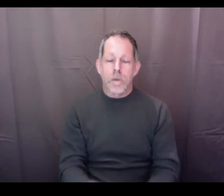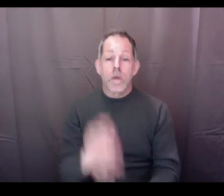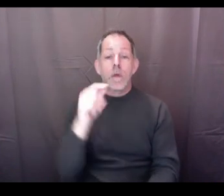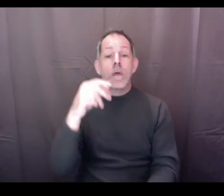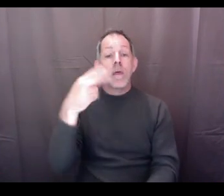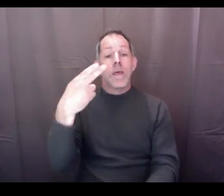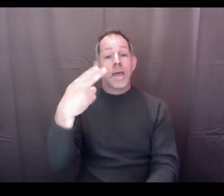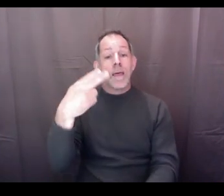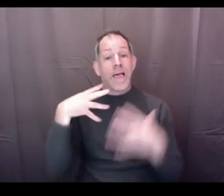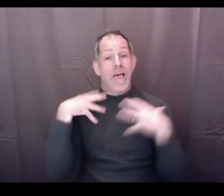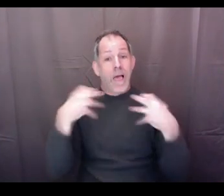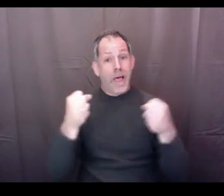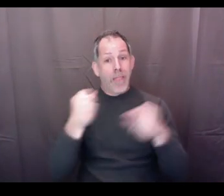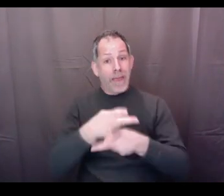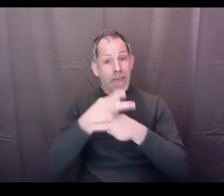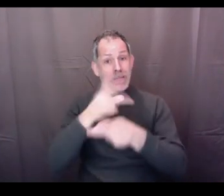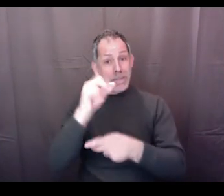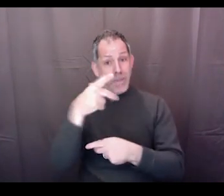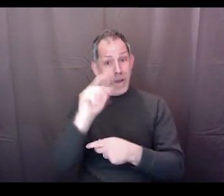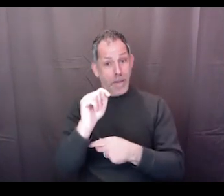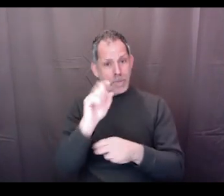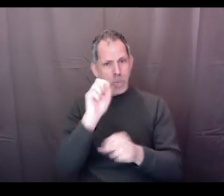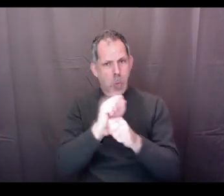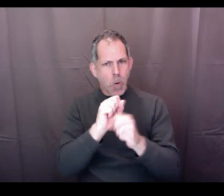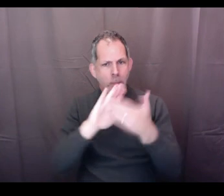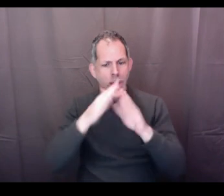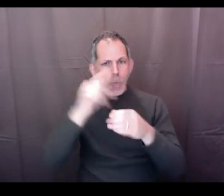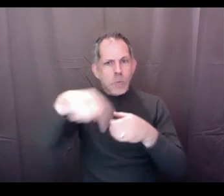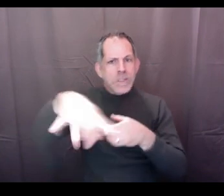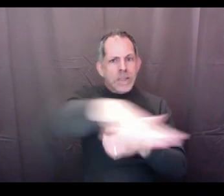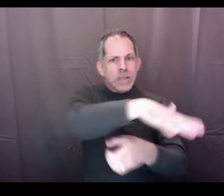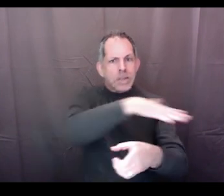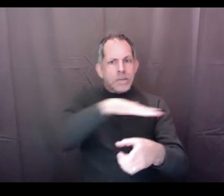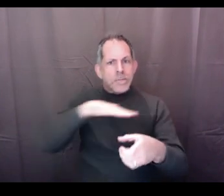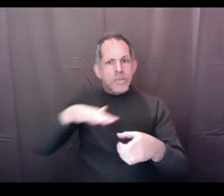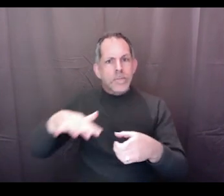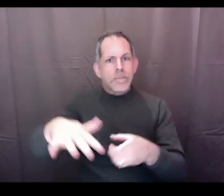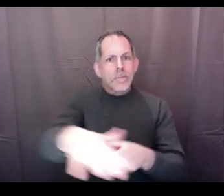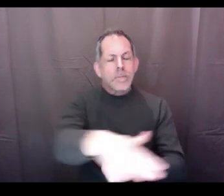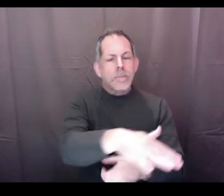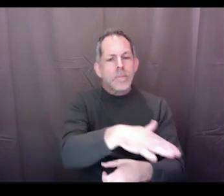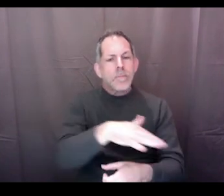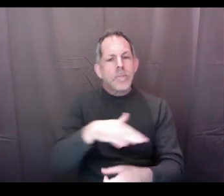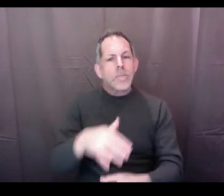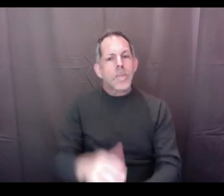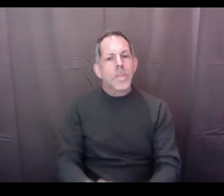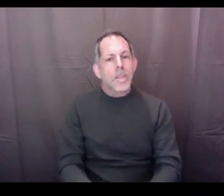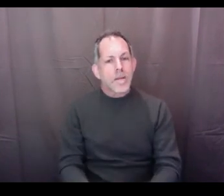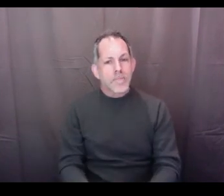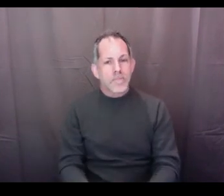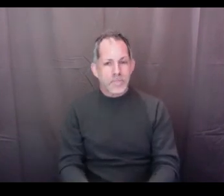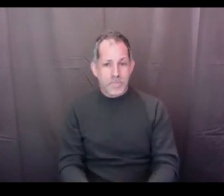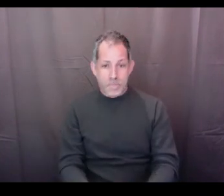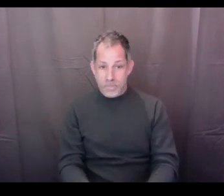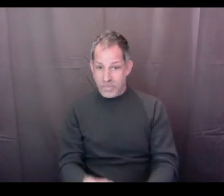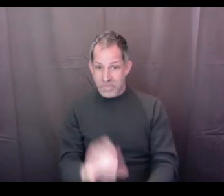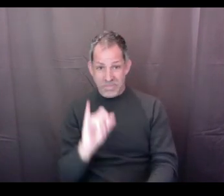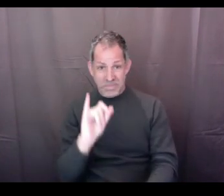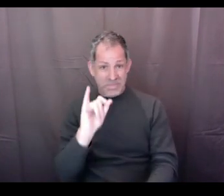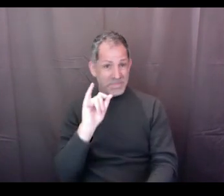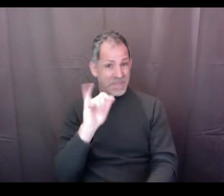that the health district is trying to lay out and socialize with the community, and hope that it's adopted. If